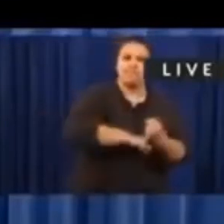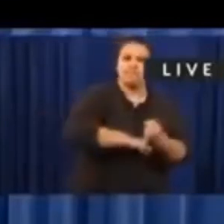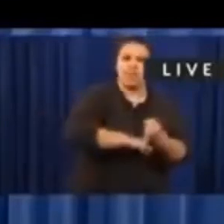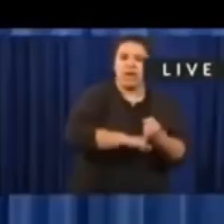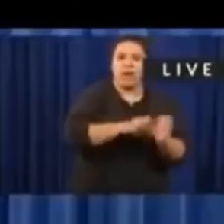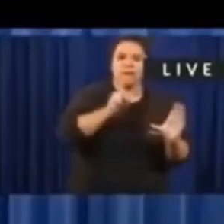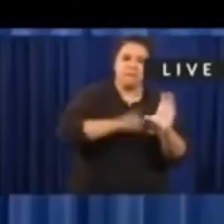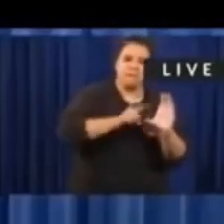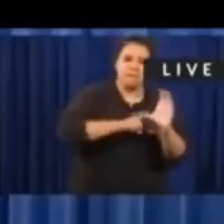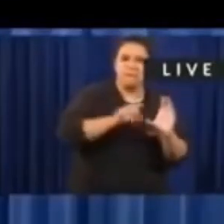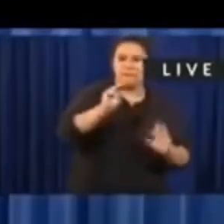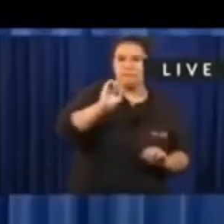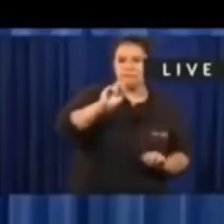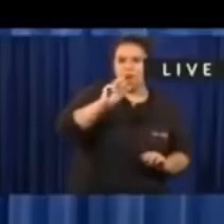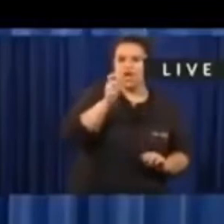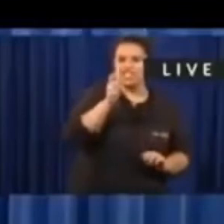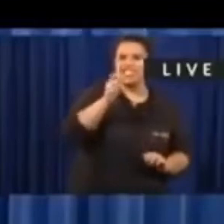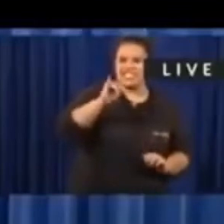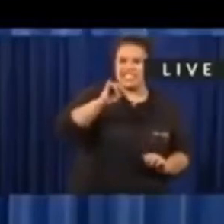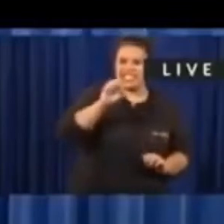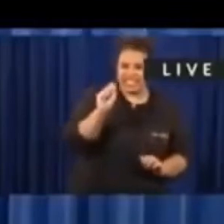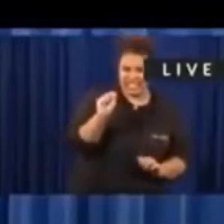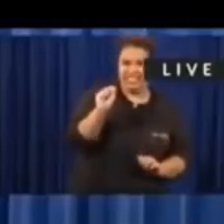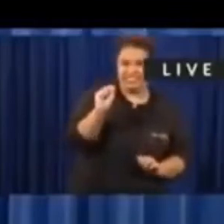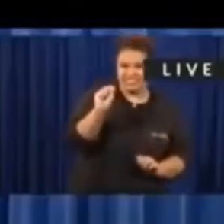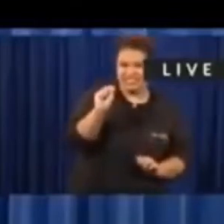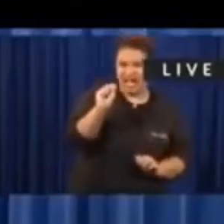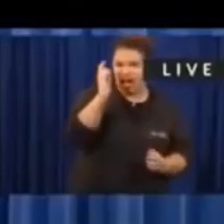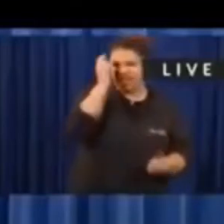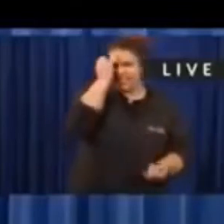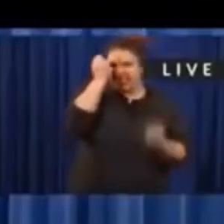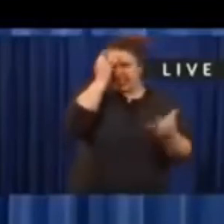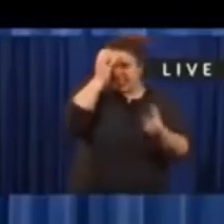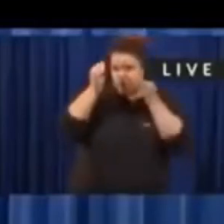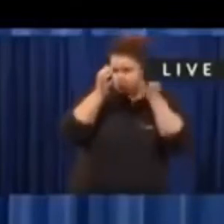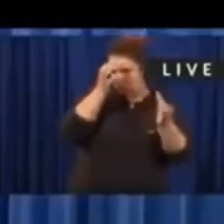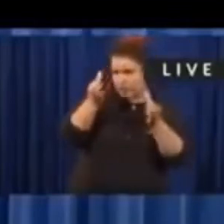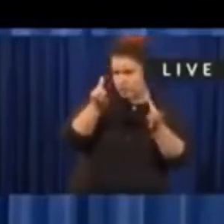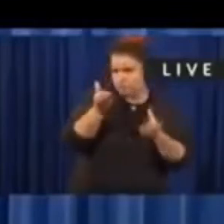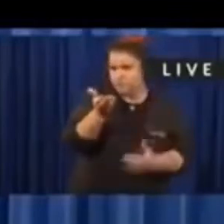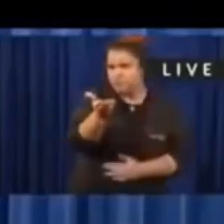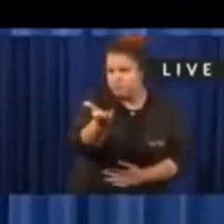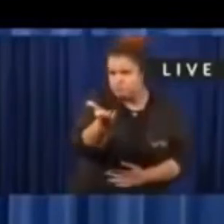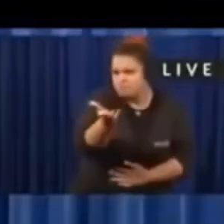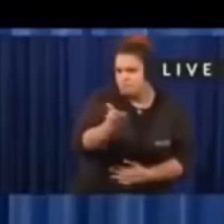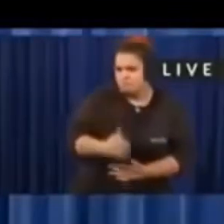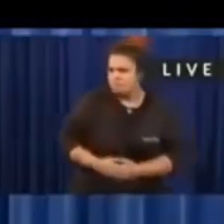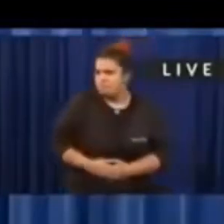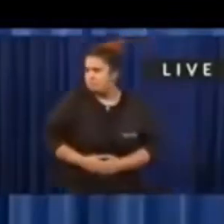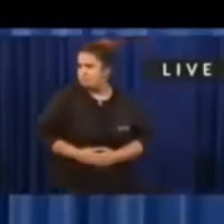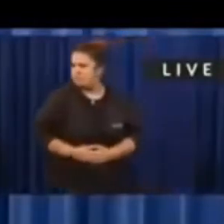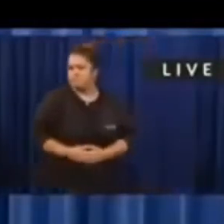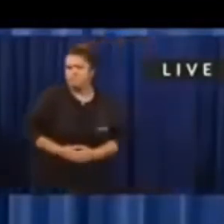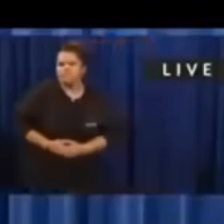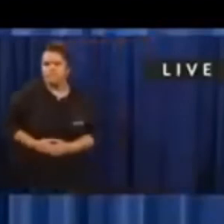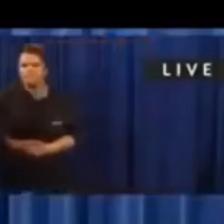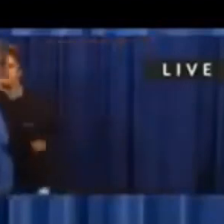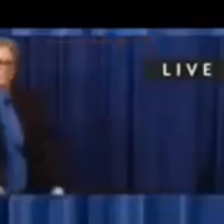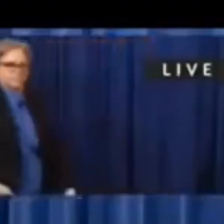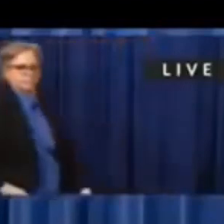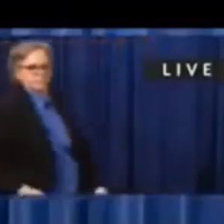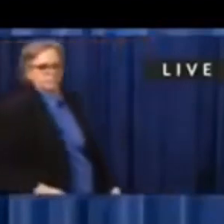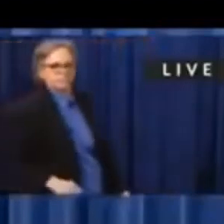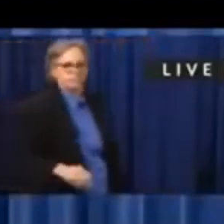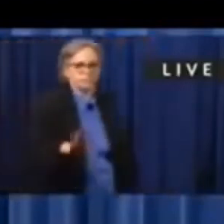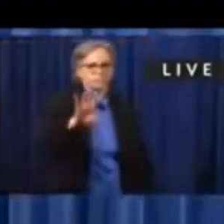well I've never always agreed with Paul Farmer who started and many of his ideas but he